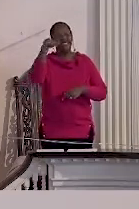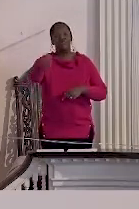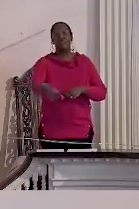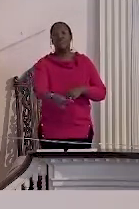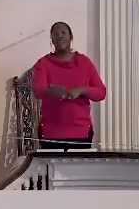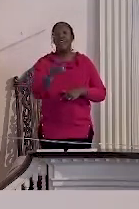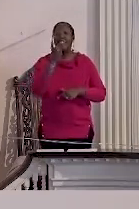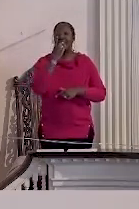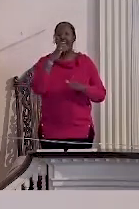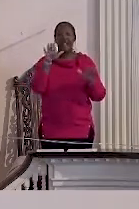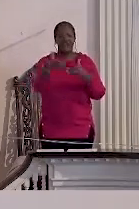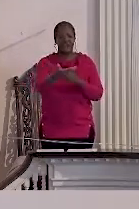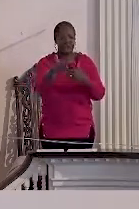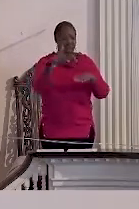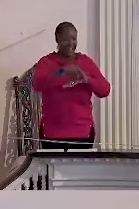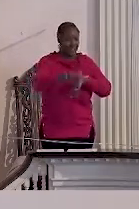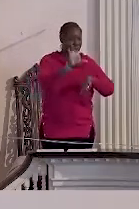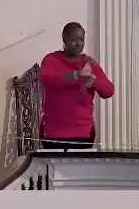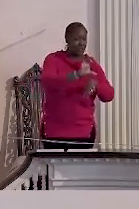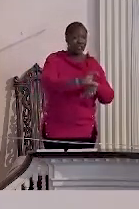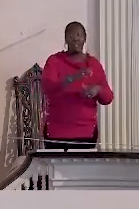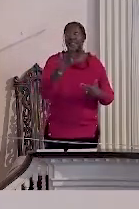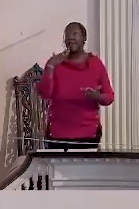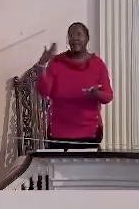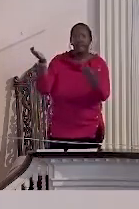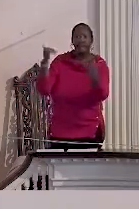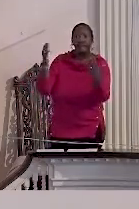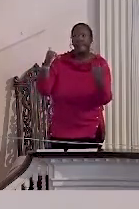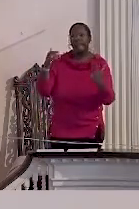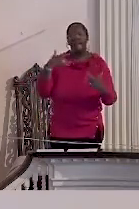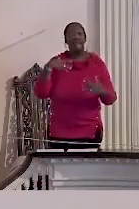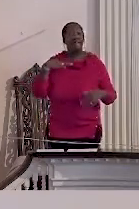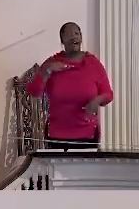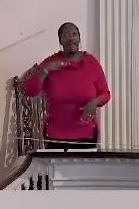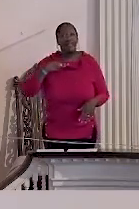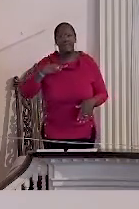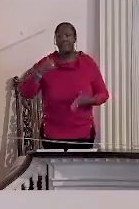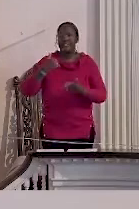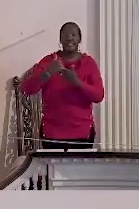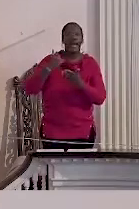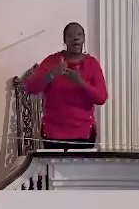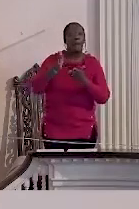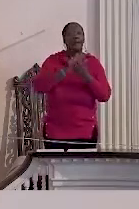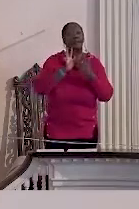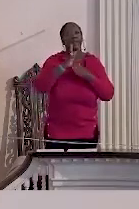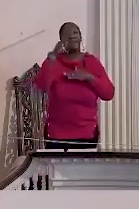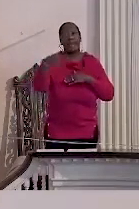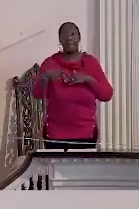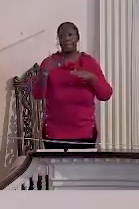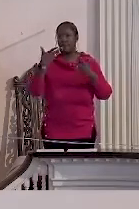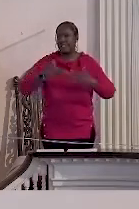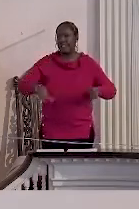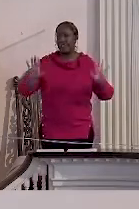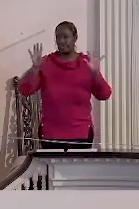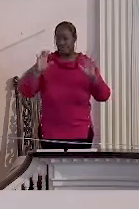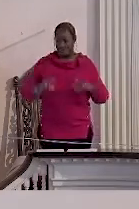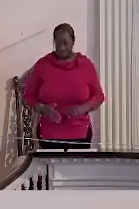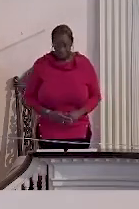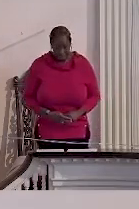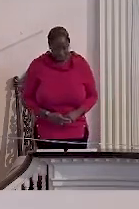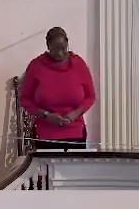as well, and they would love some volunteers who might be able to help the cleanup after the pancake breakfast has been